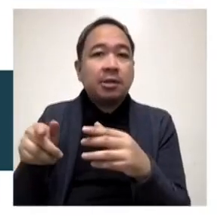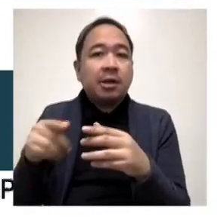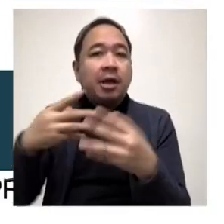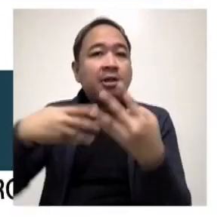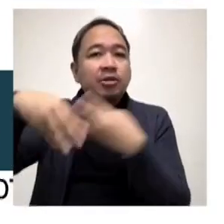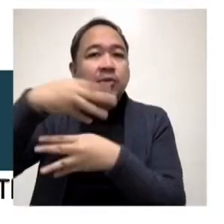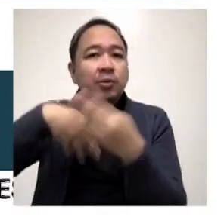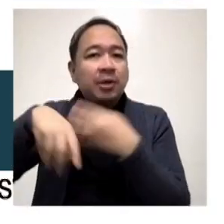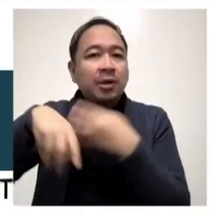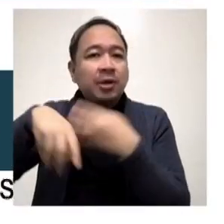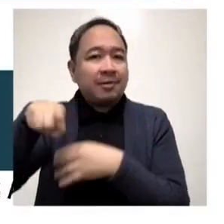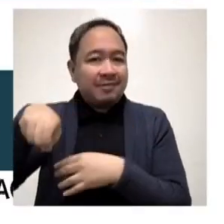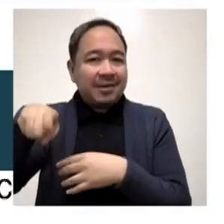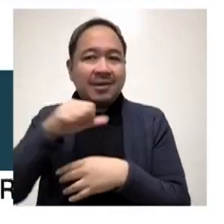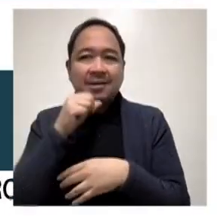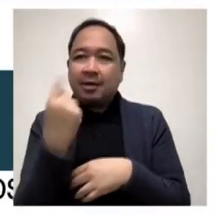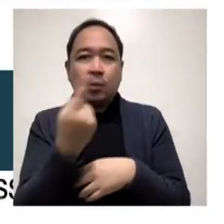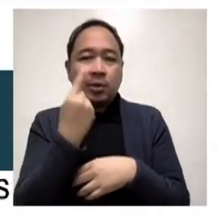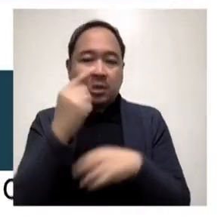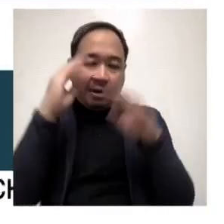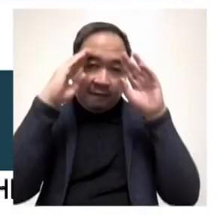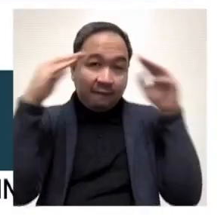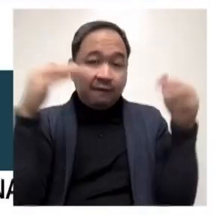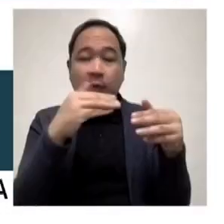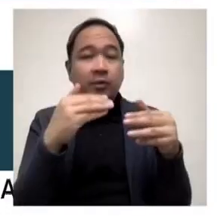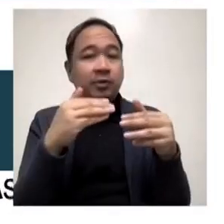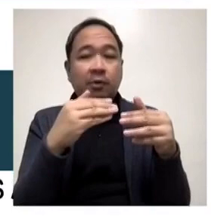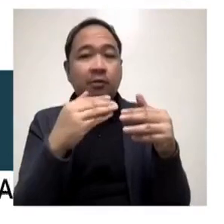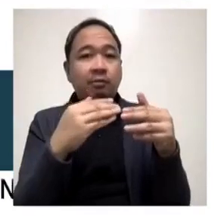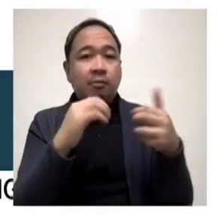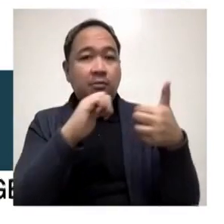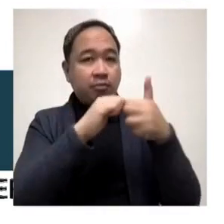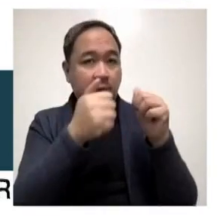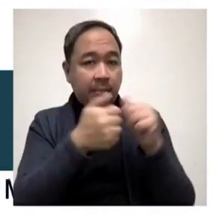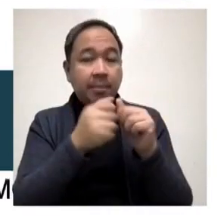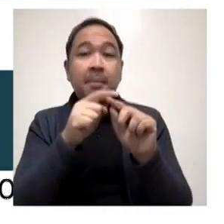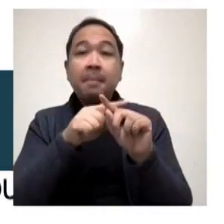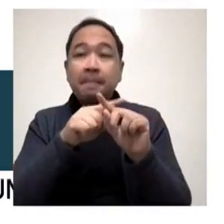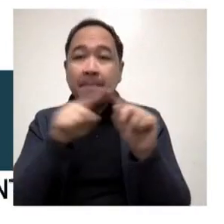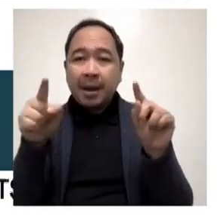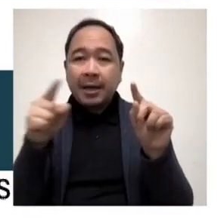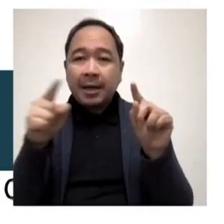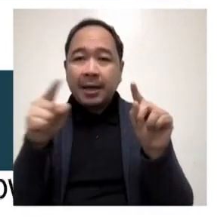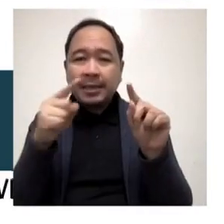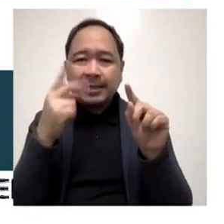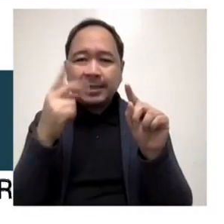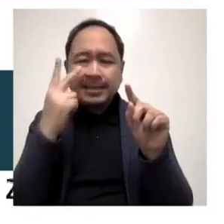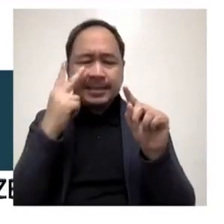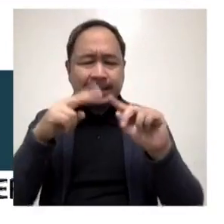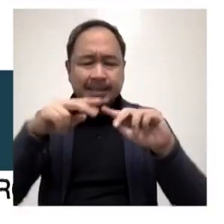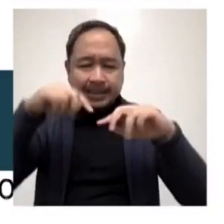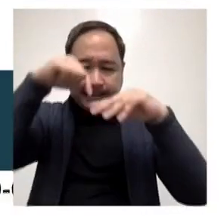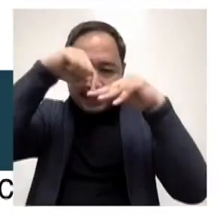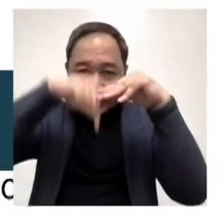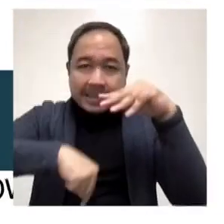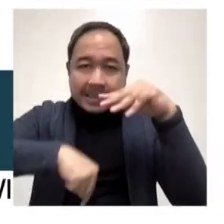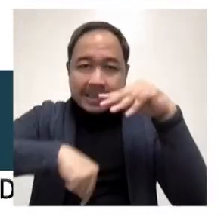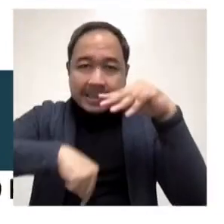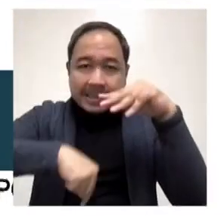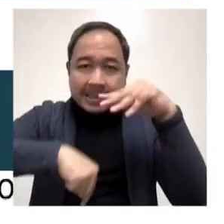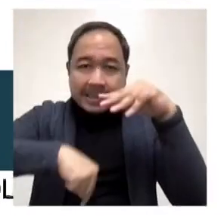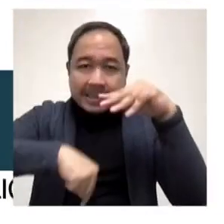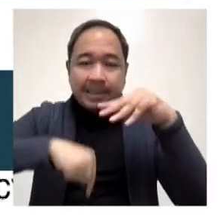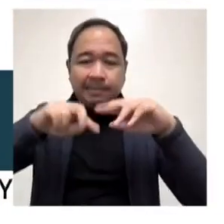the branches causing the problems, but we will uproot the drug problem. That is the